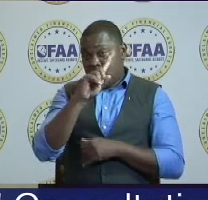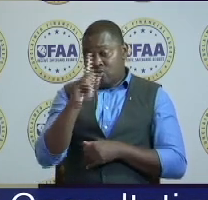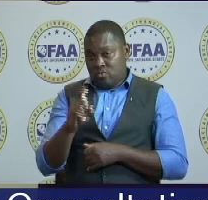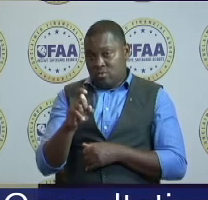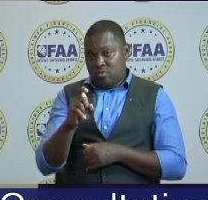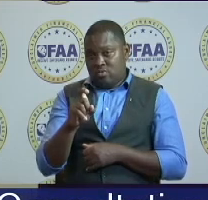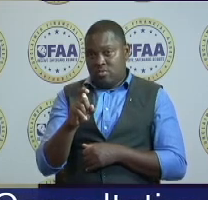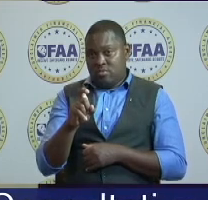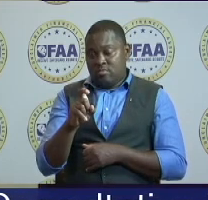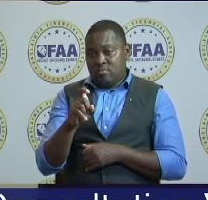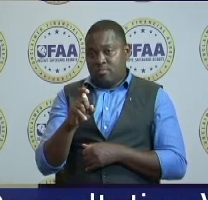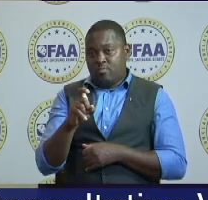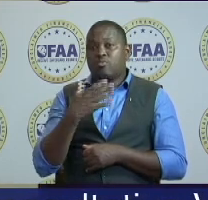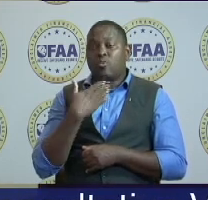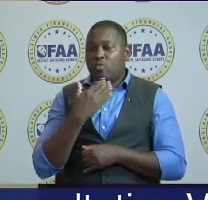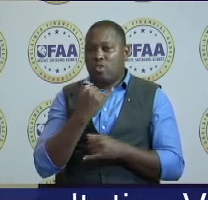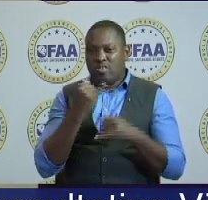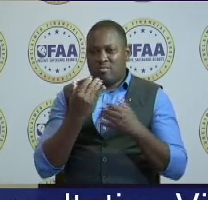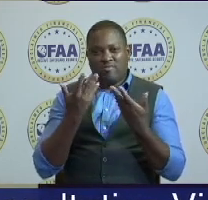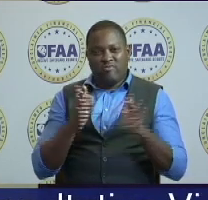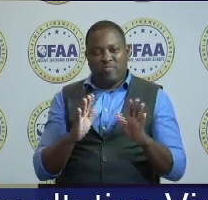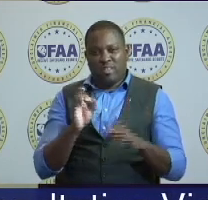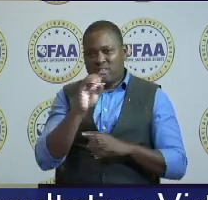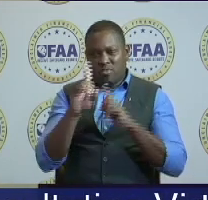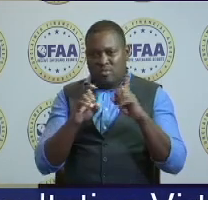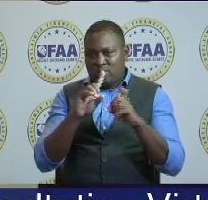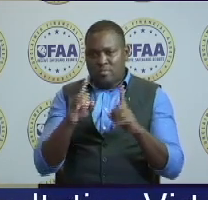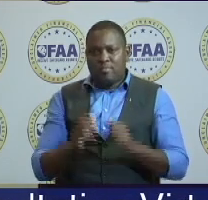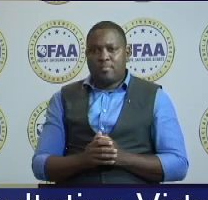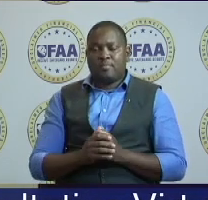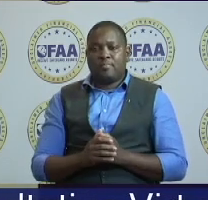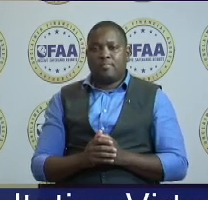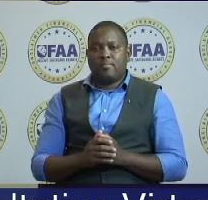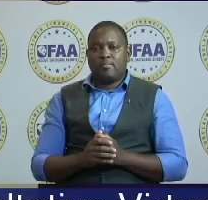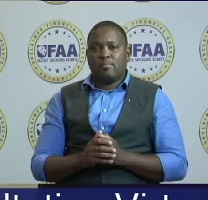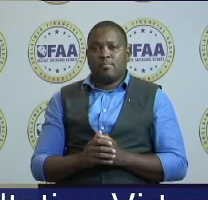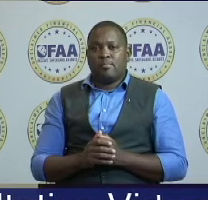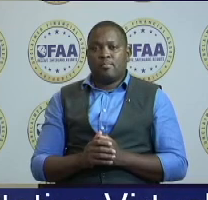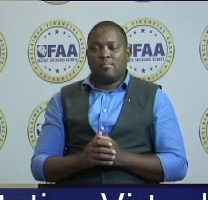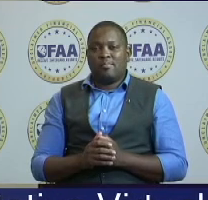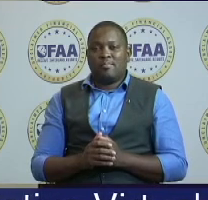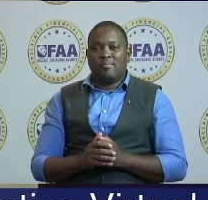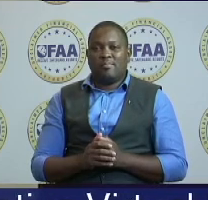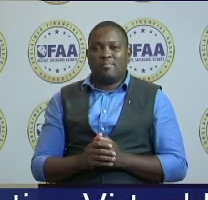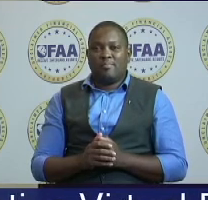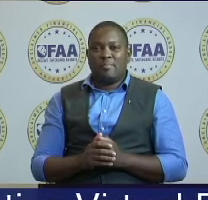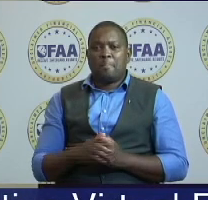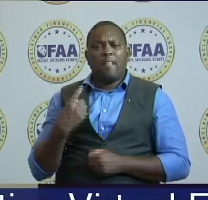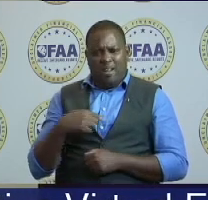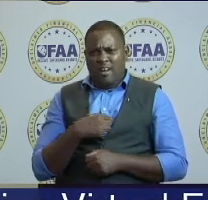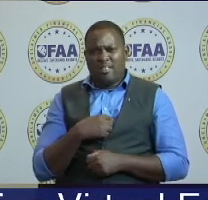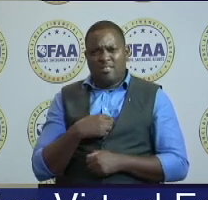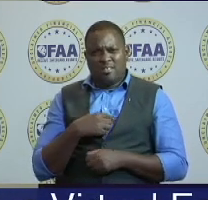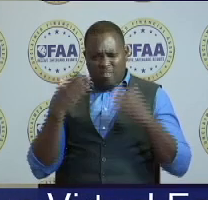be wrapping up our Q&A, and it's very interesting. I know we had set aside a Q&A, but we've sort of just delved into so